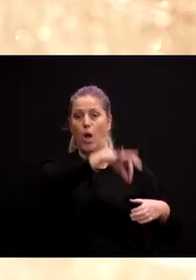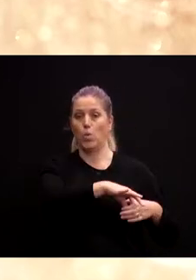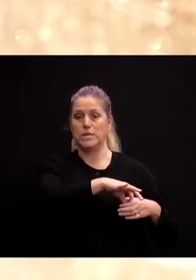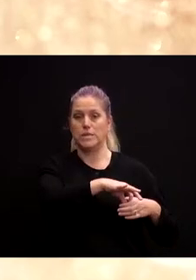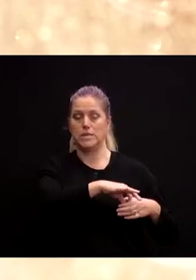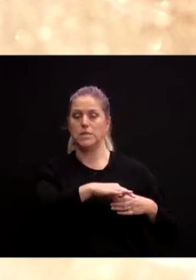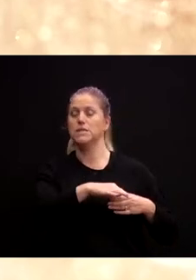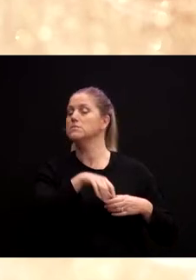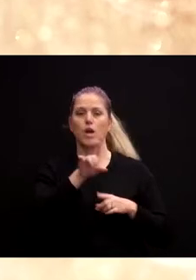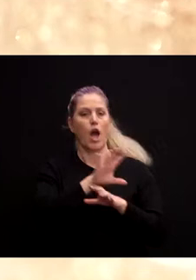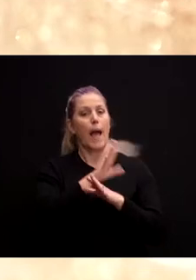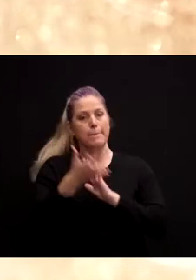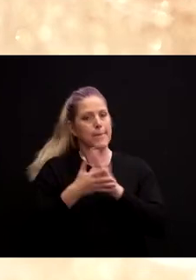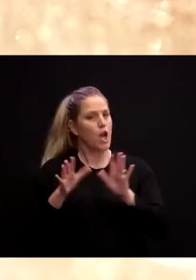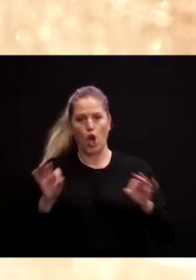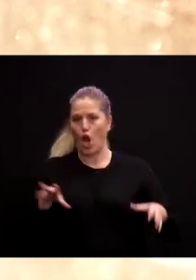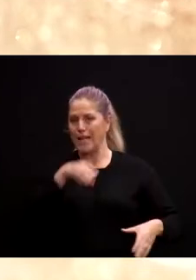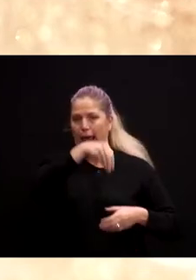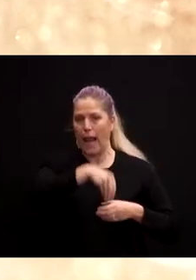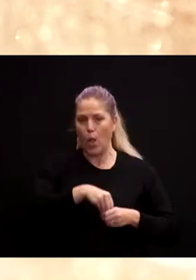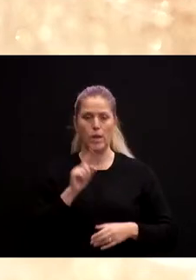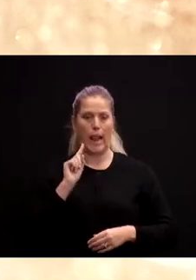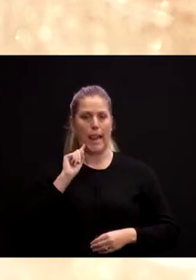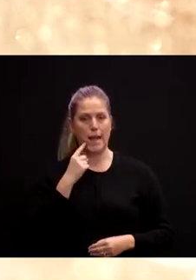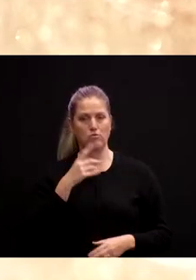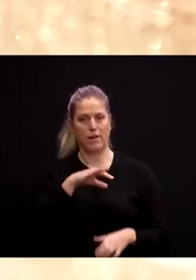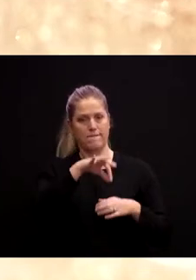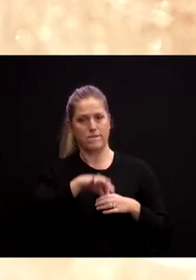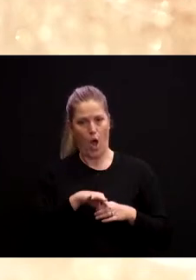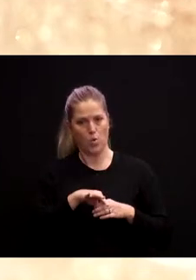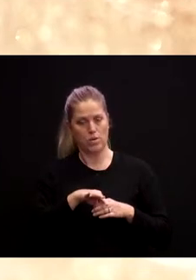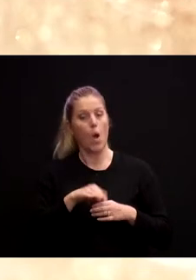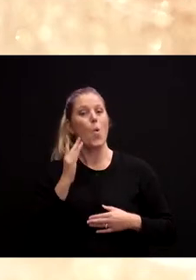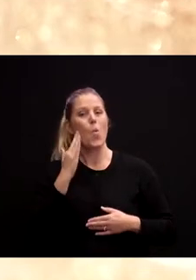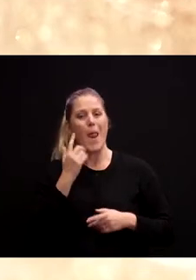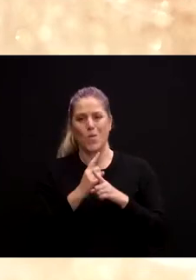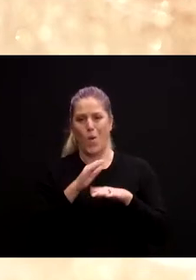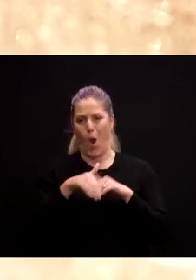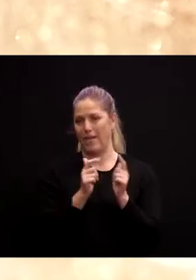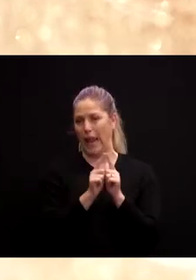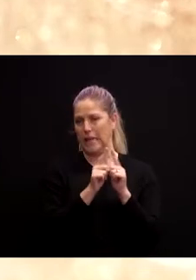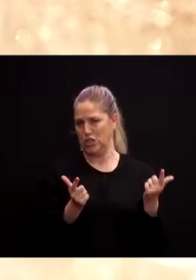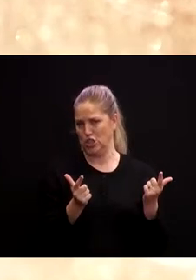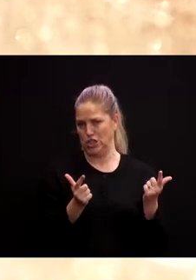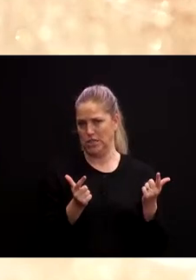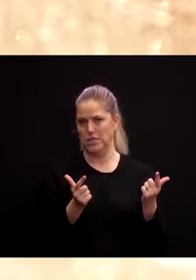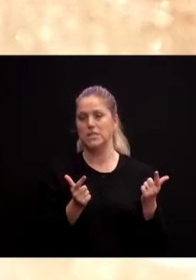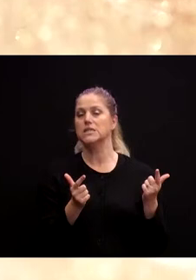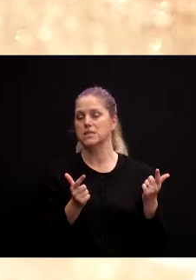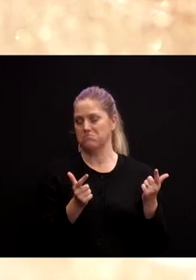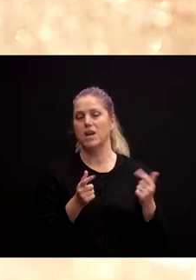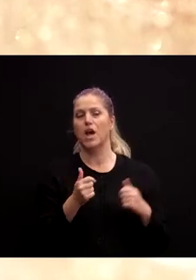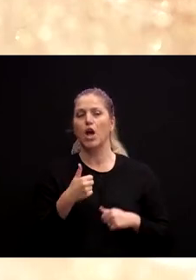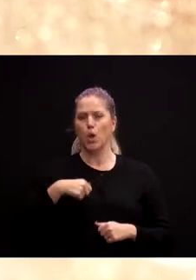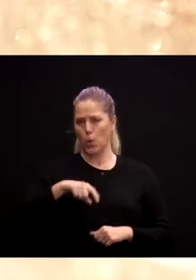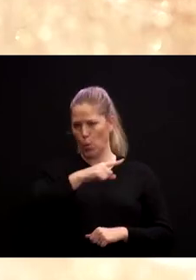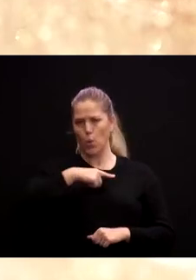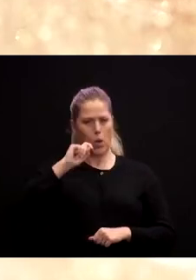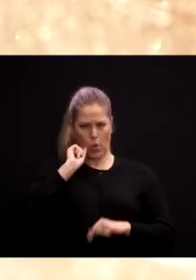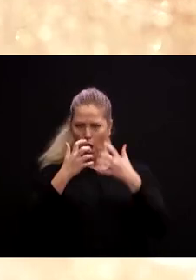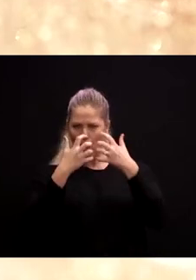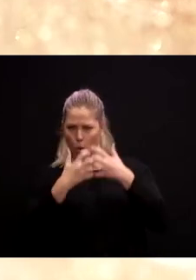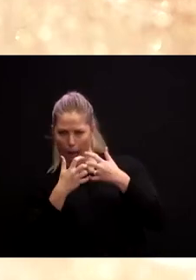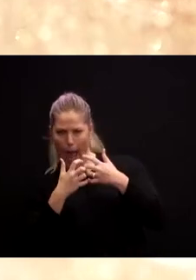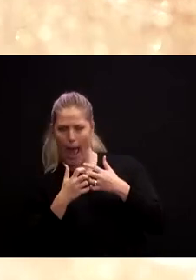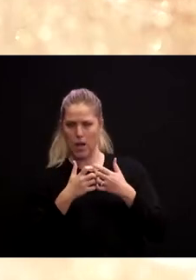votes on motions specifically relating to liturgy. So we'll work out exactly which ones they are during